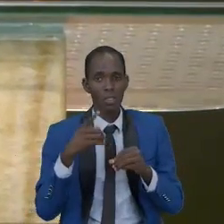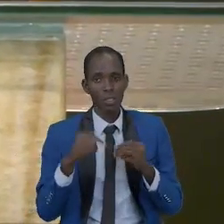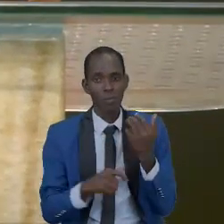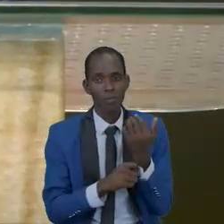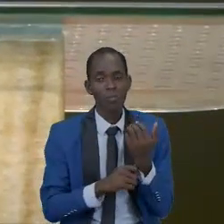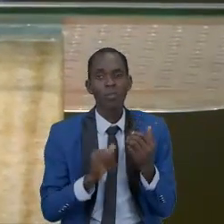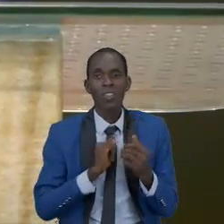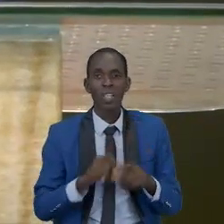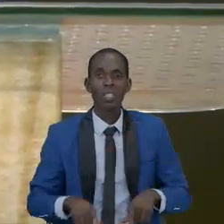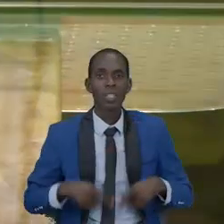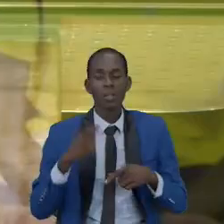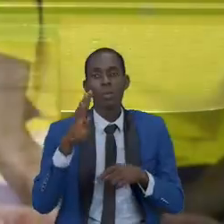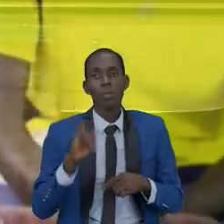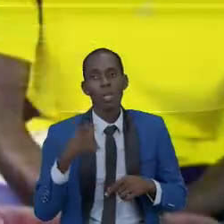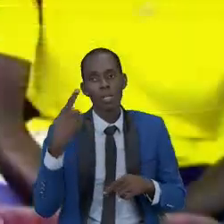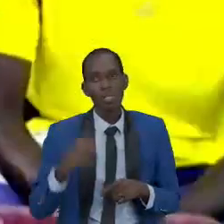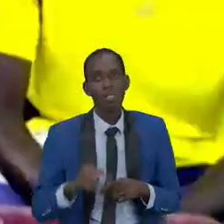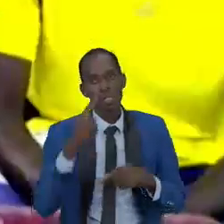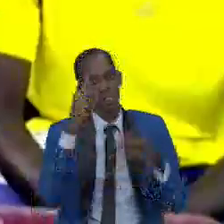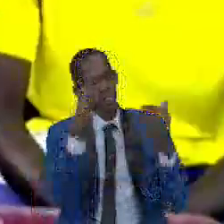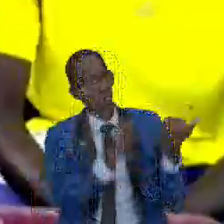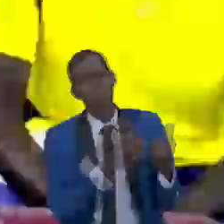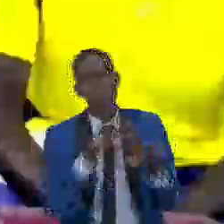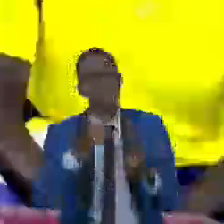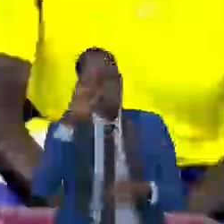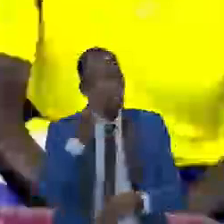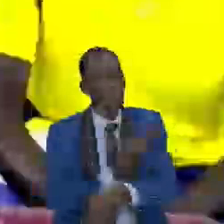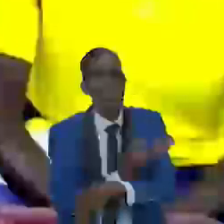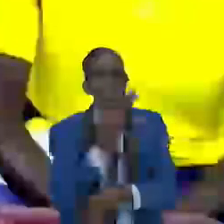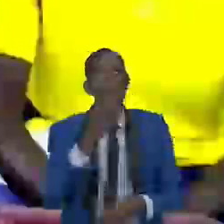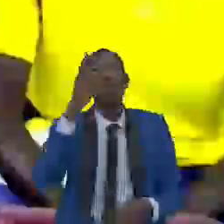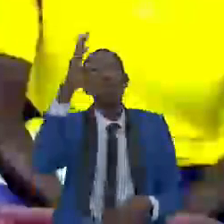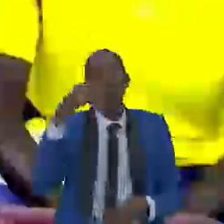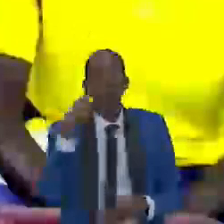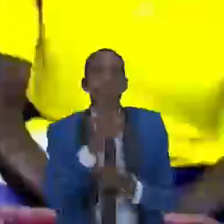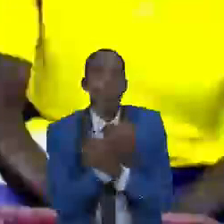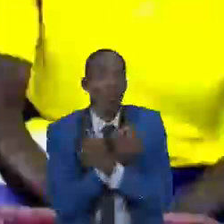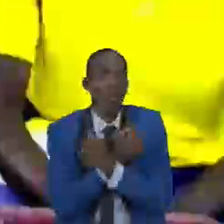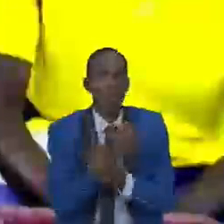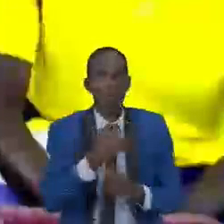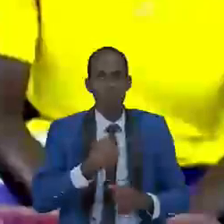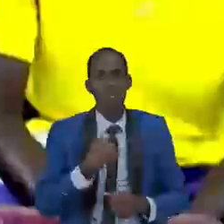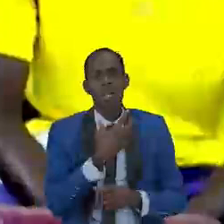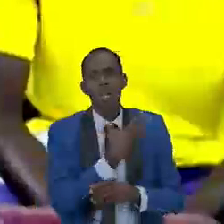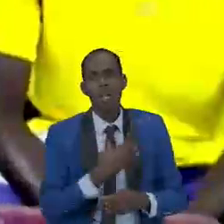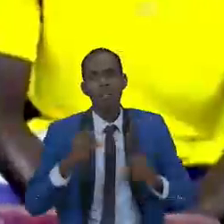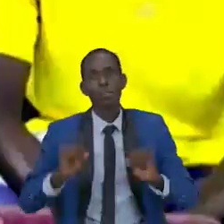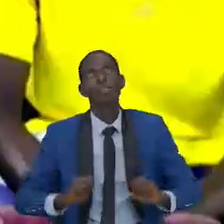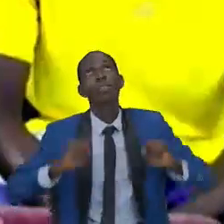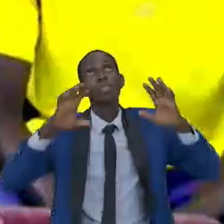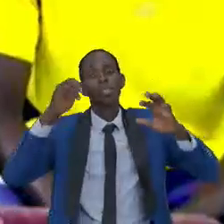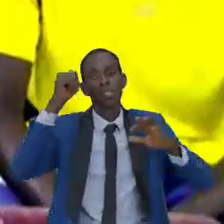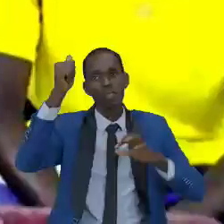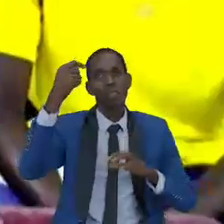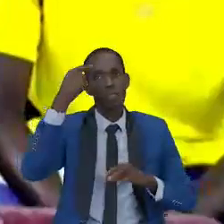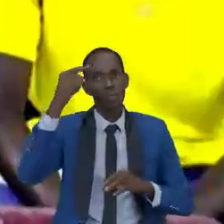I live by the faith of the Son of God, who loved me and gave